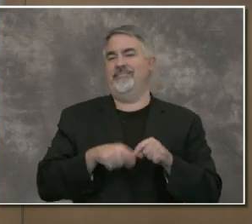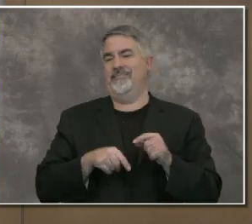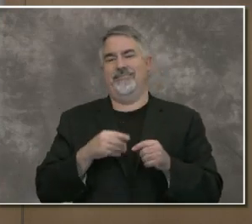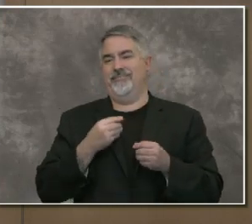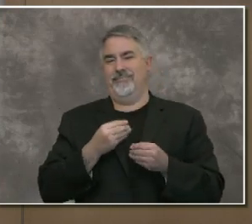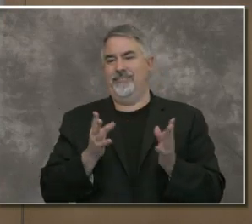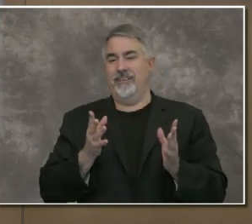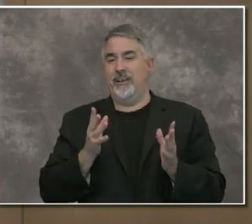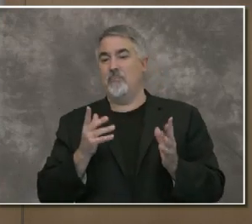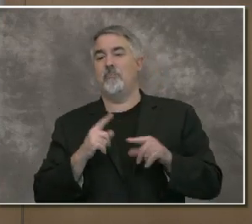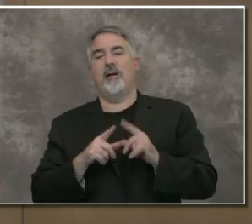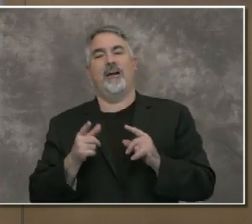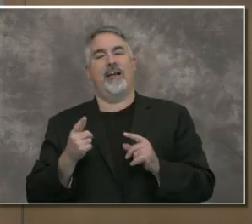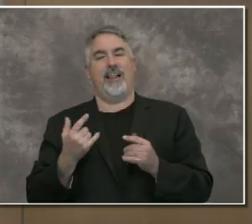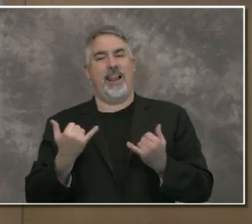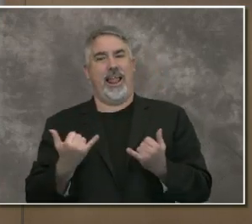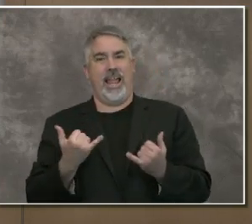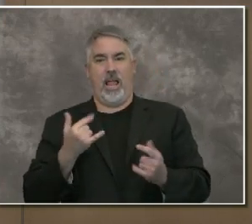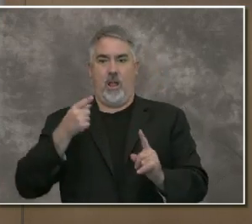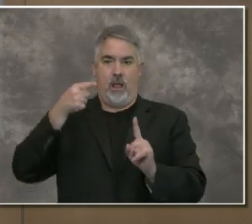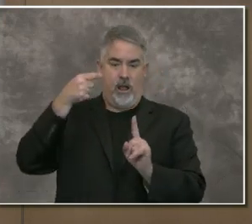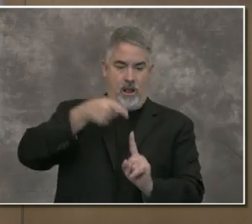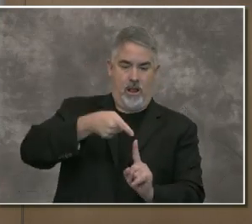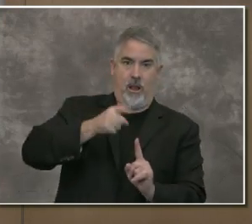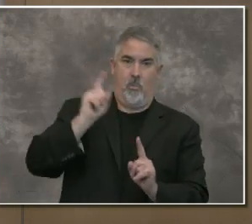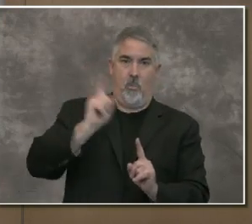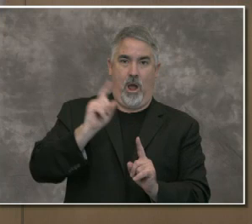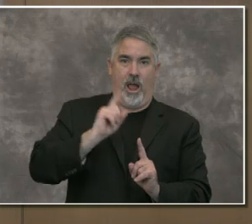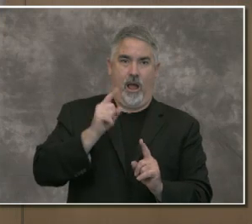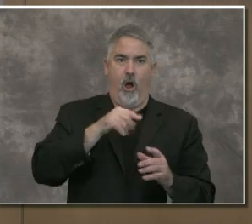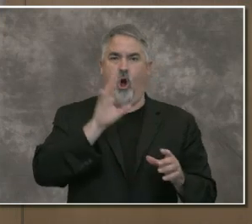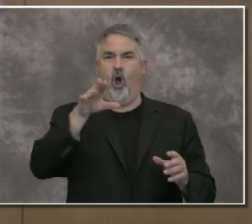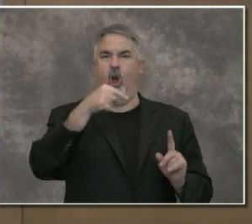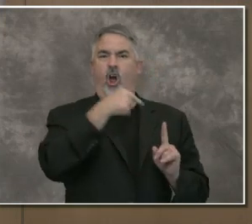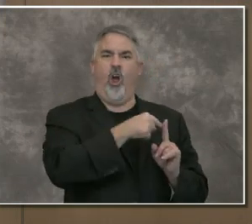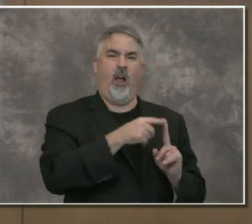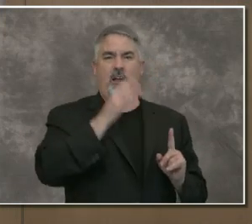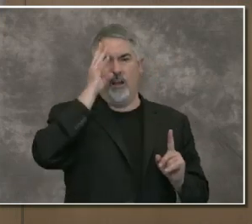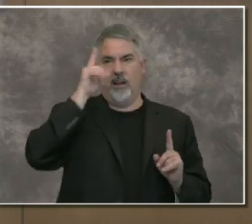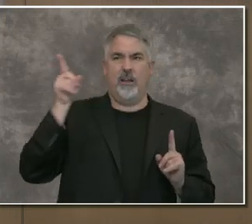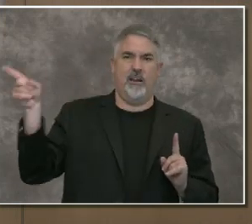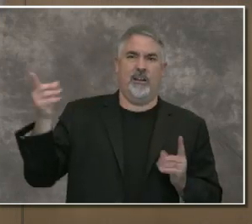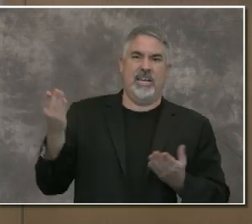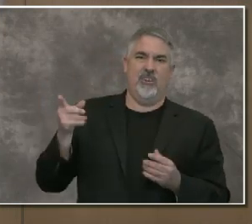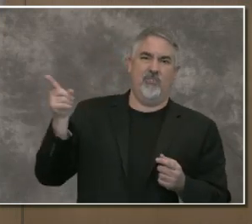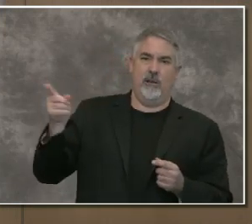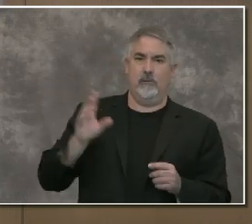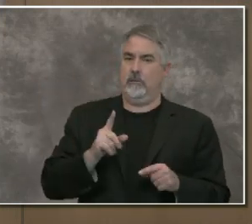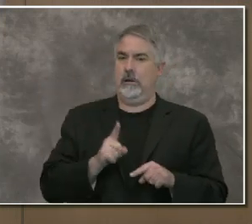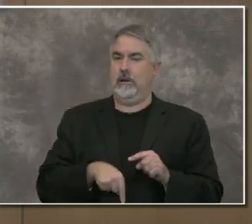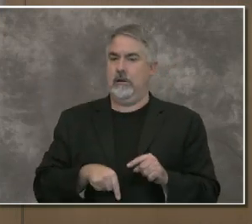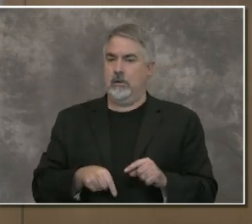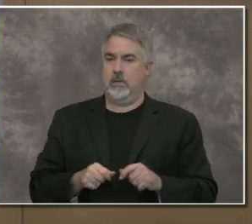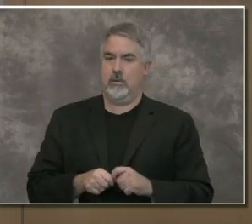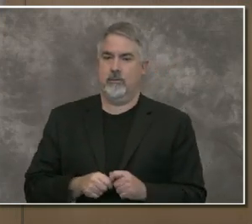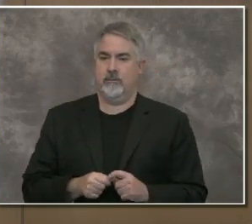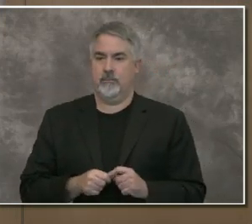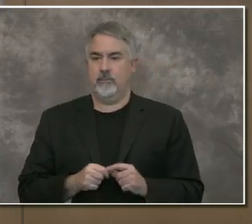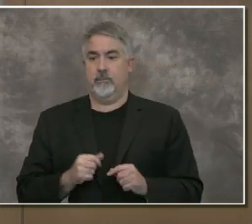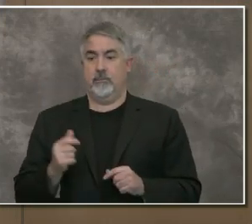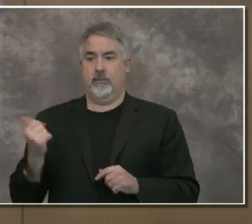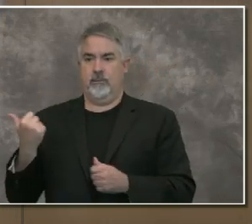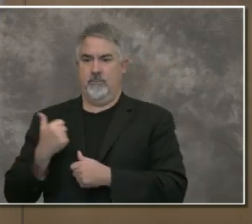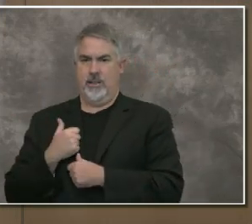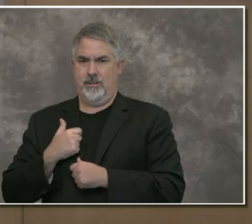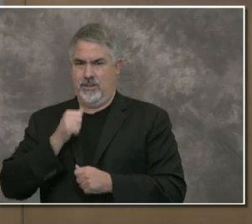to specify by occupation, for example, specifically those who are military, we